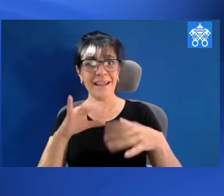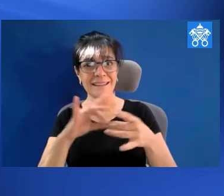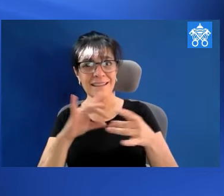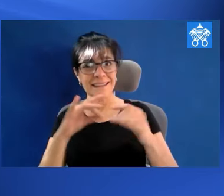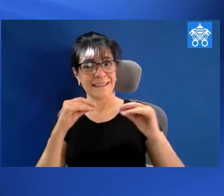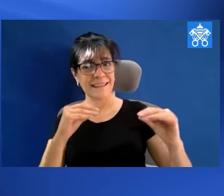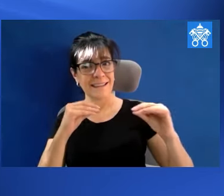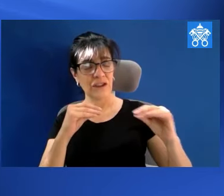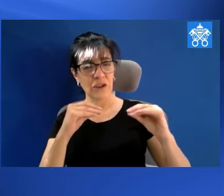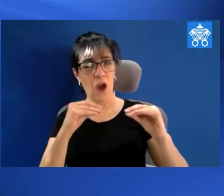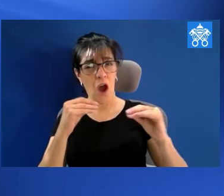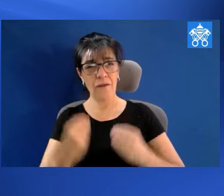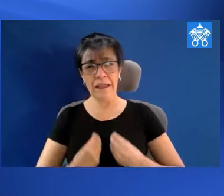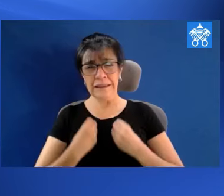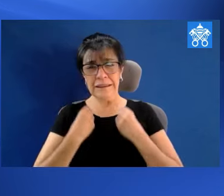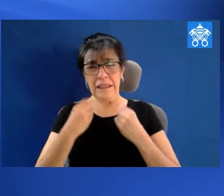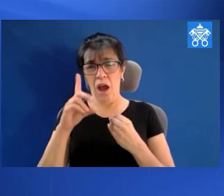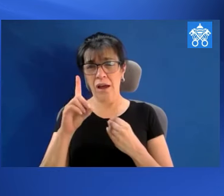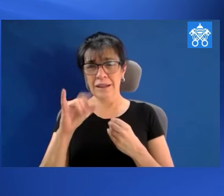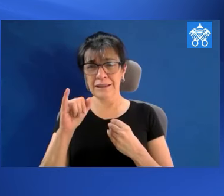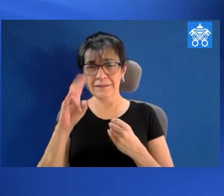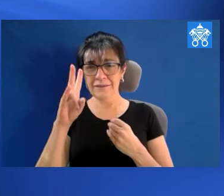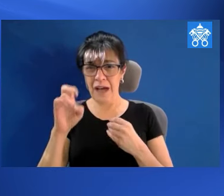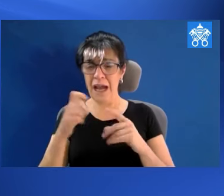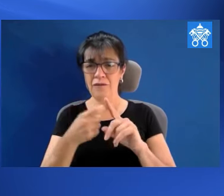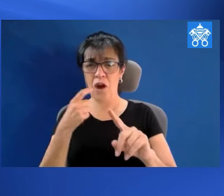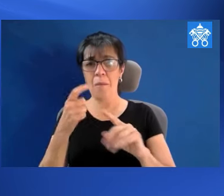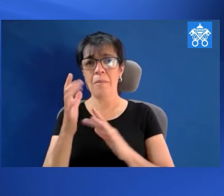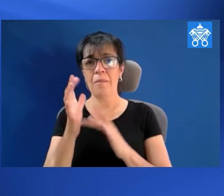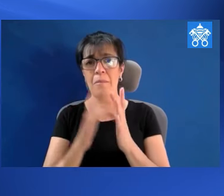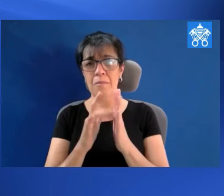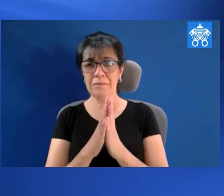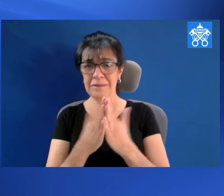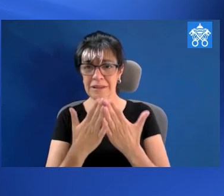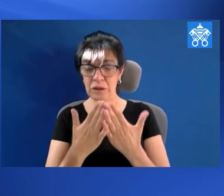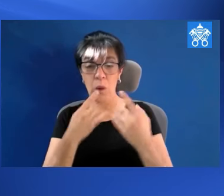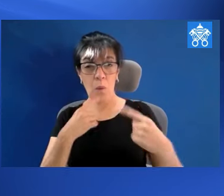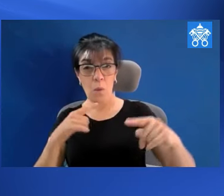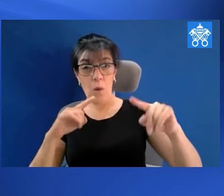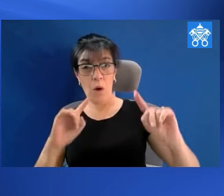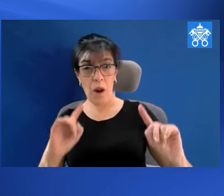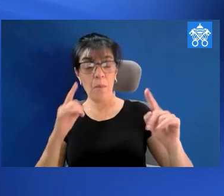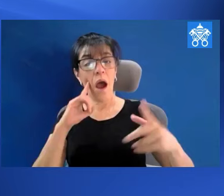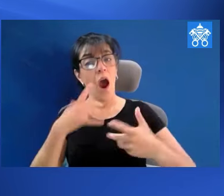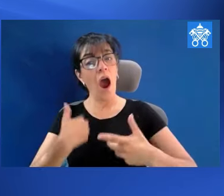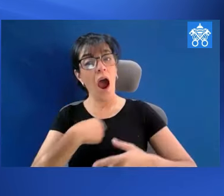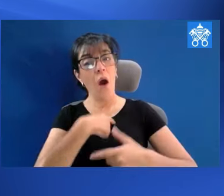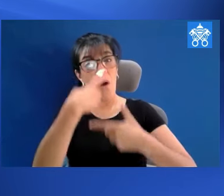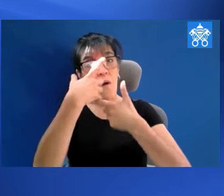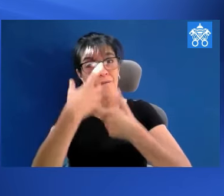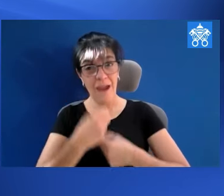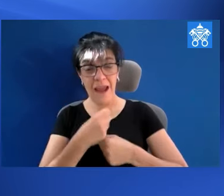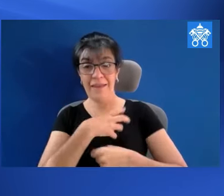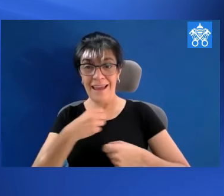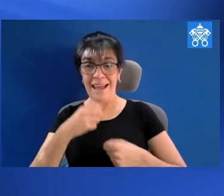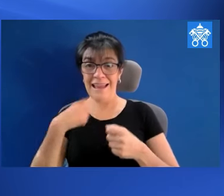This is the doctrine of the divine inspiration of the Scriptures. That which we proclaim as an article of faith in the